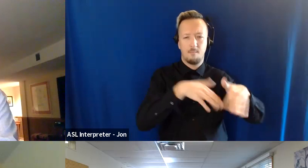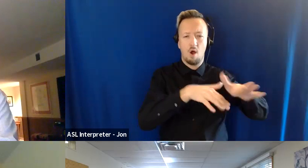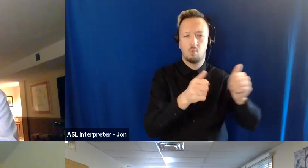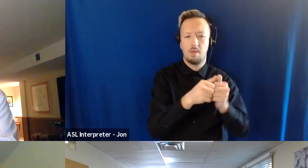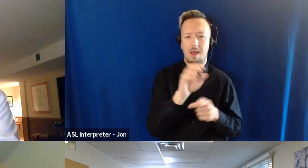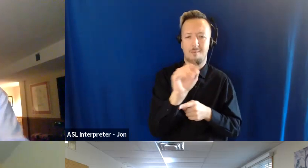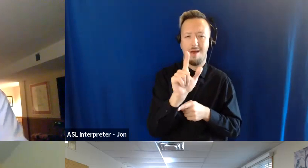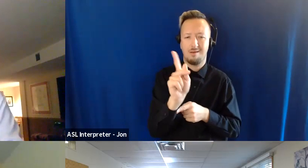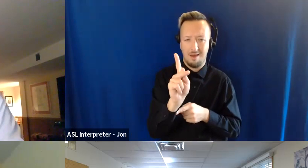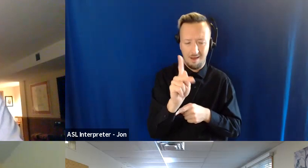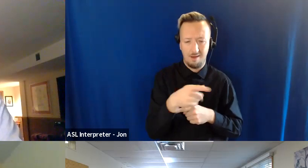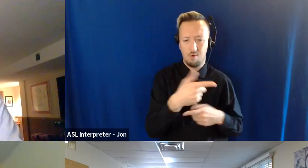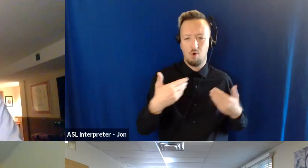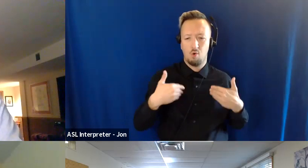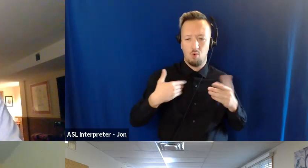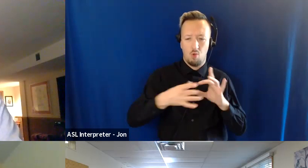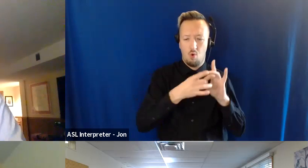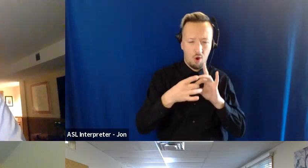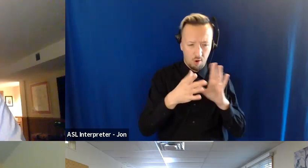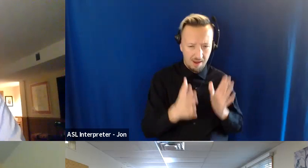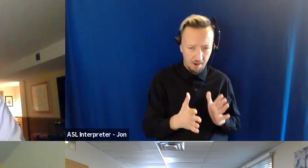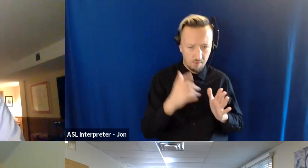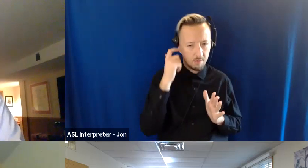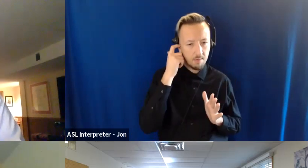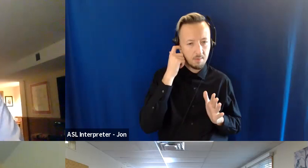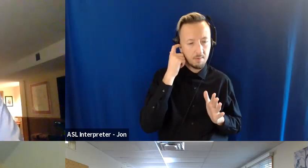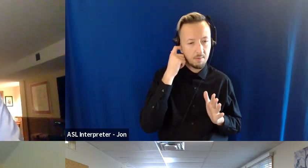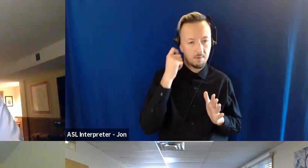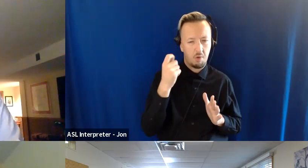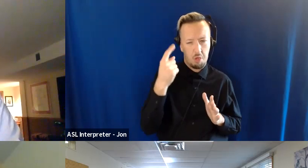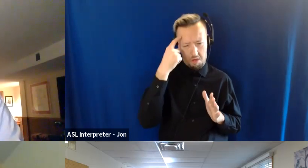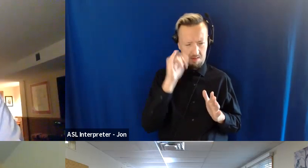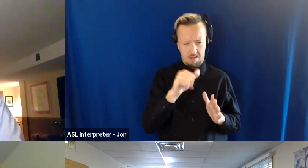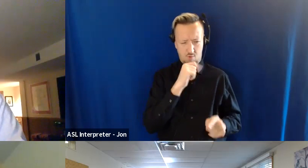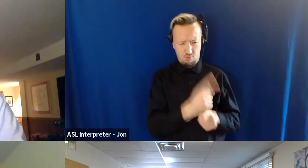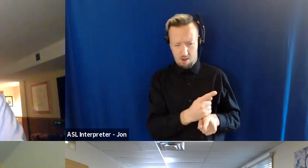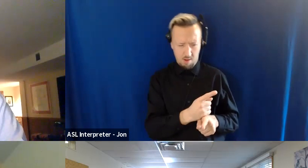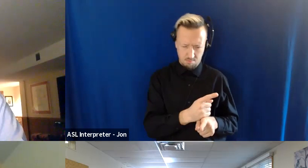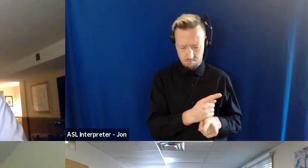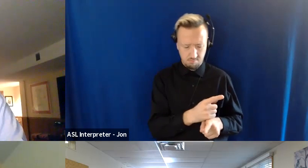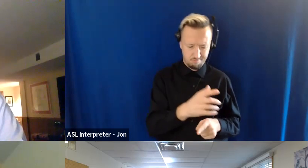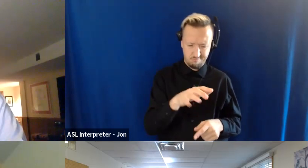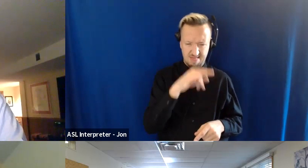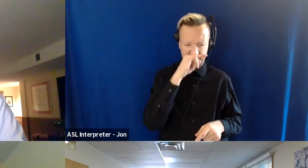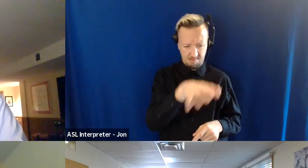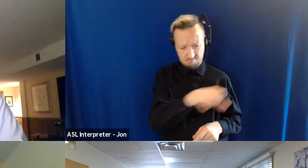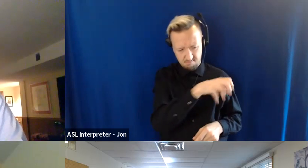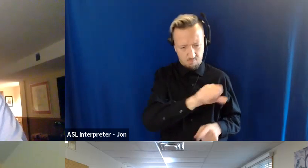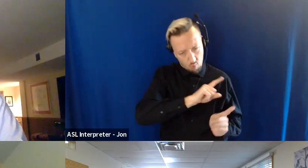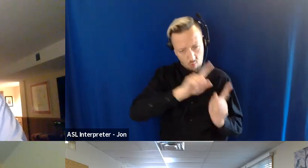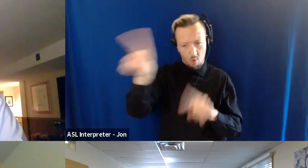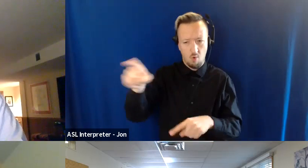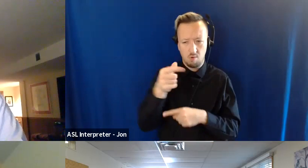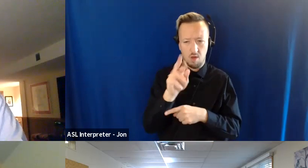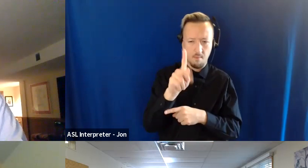as the youth coordinator on a nursing home, thought this is not right, started taking the kids out to the parks and